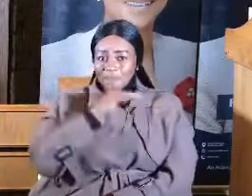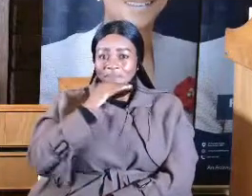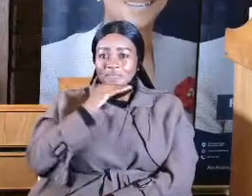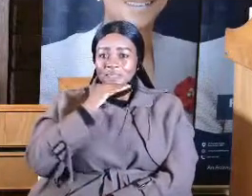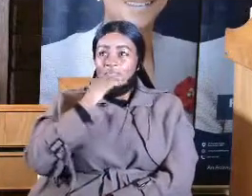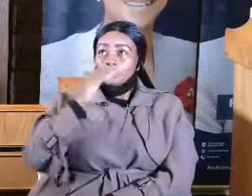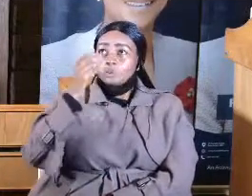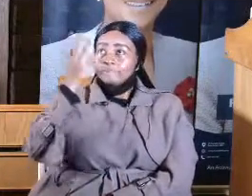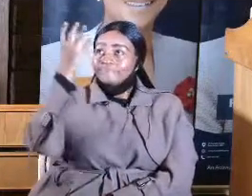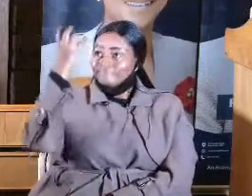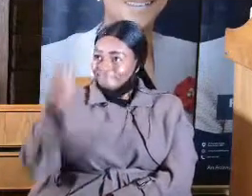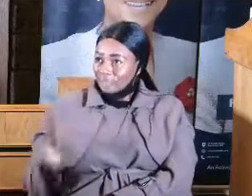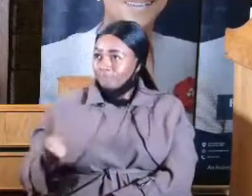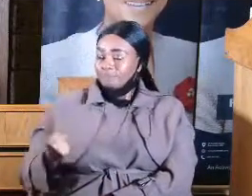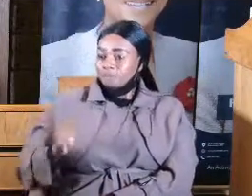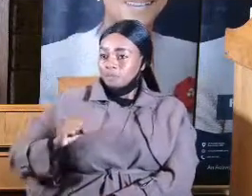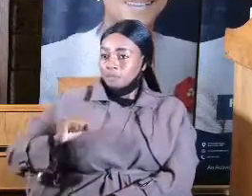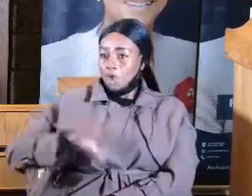If we can hold up